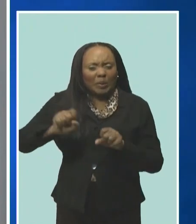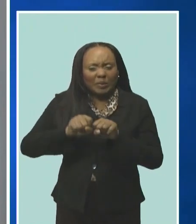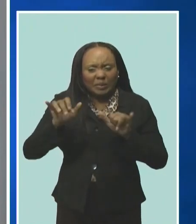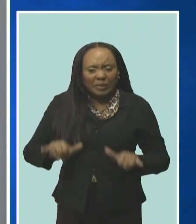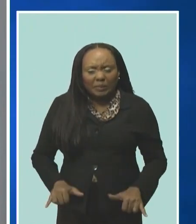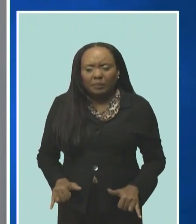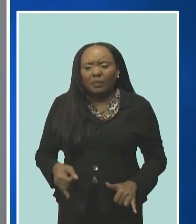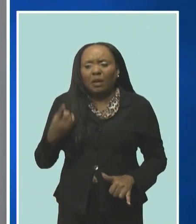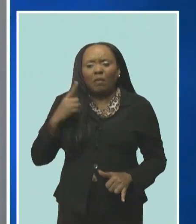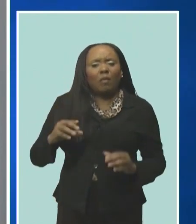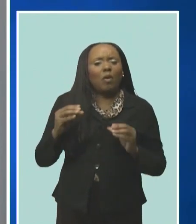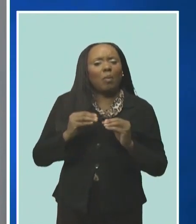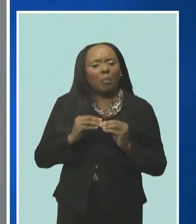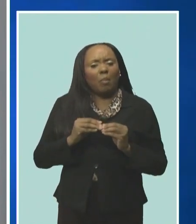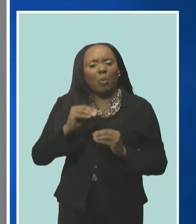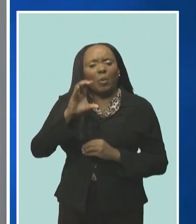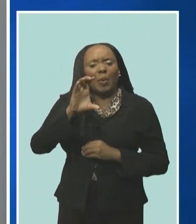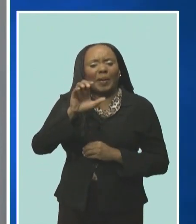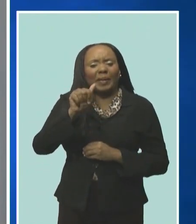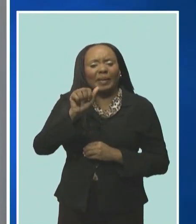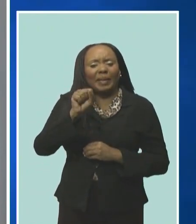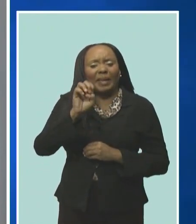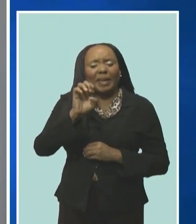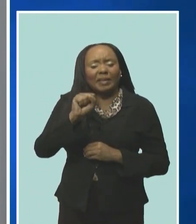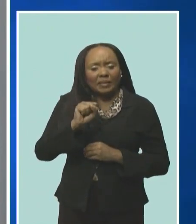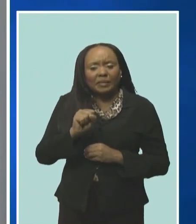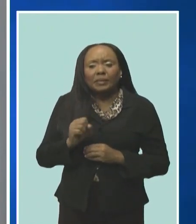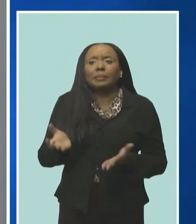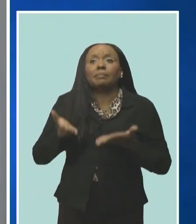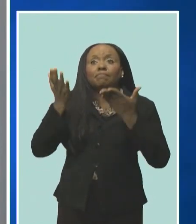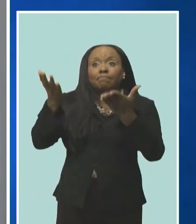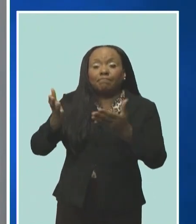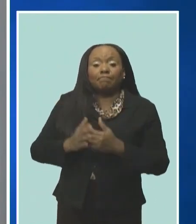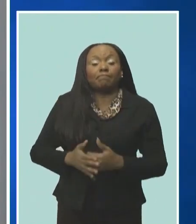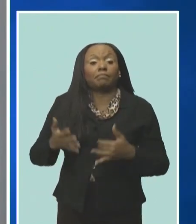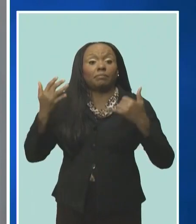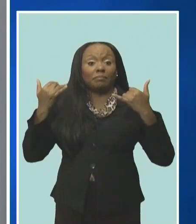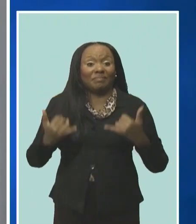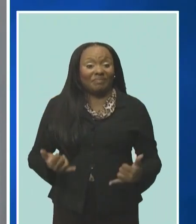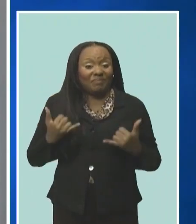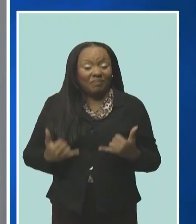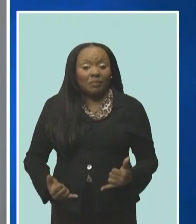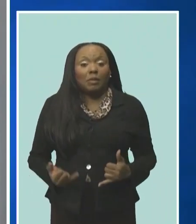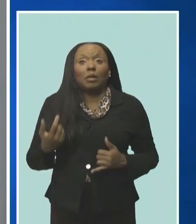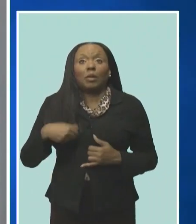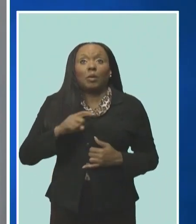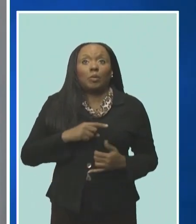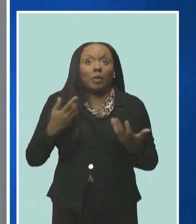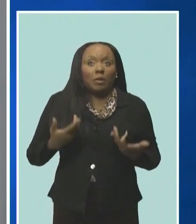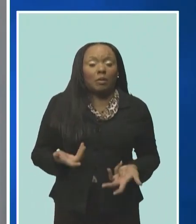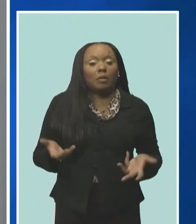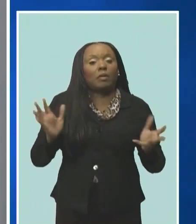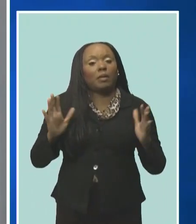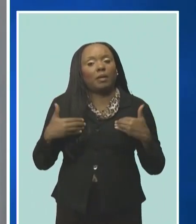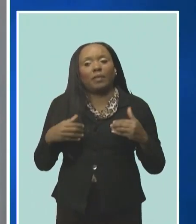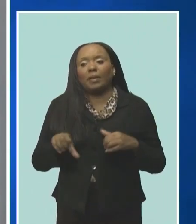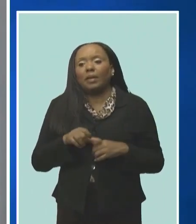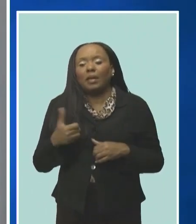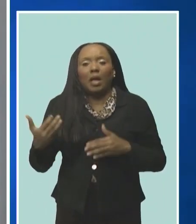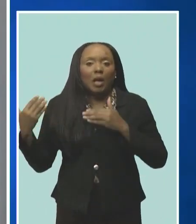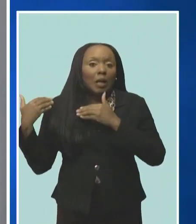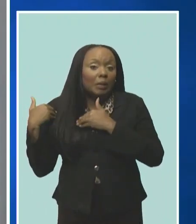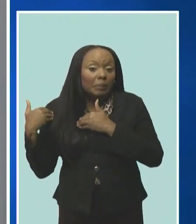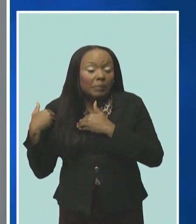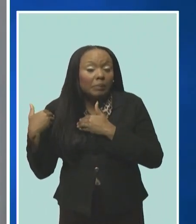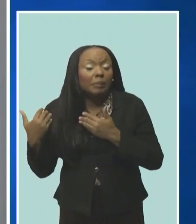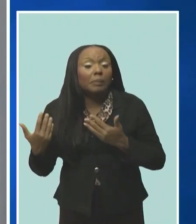of prosecution, the state now has to add to those already heavy fiscal burdens the